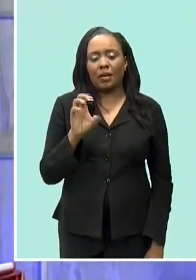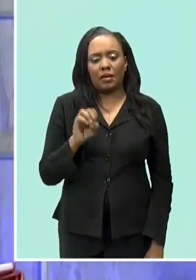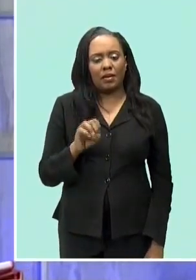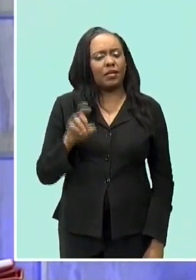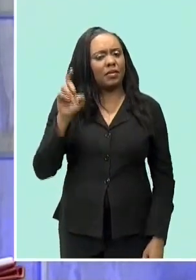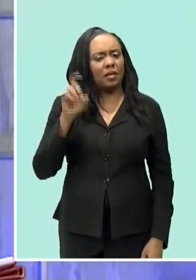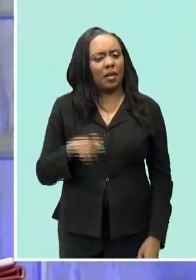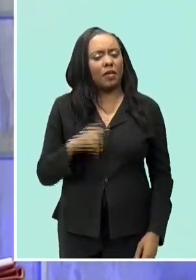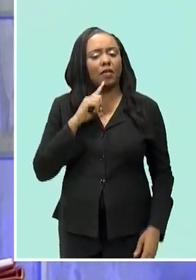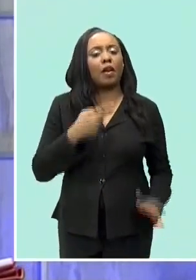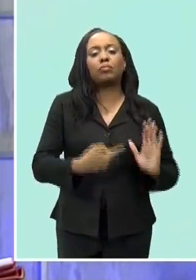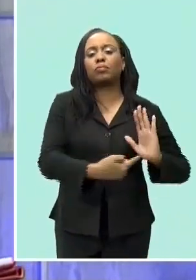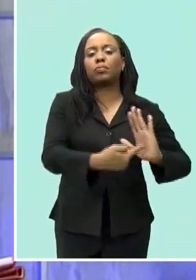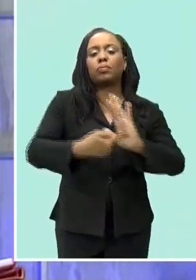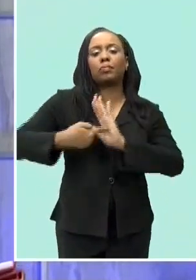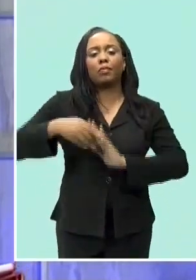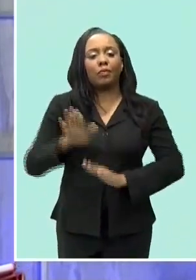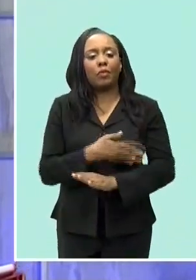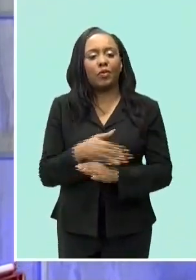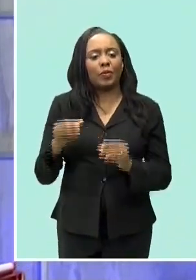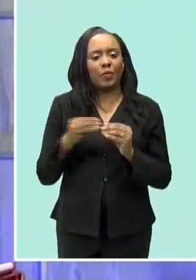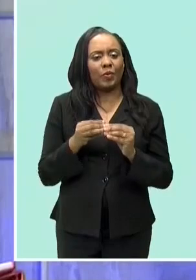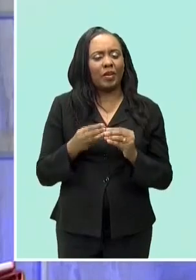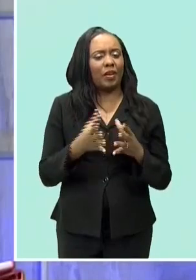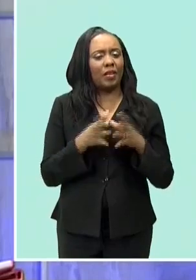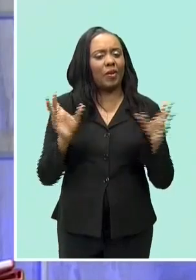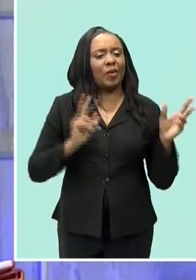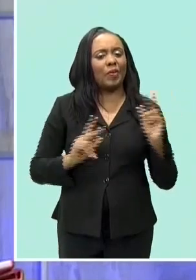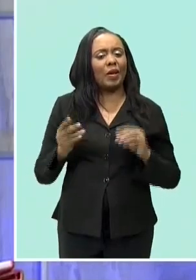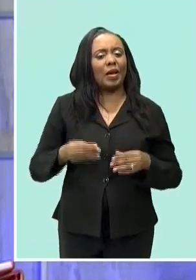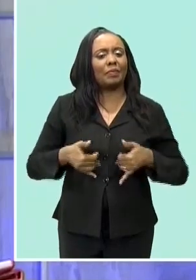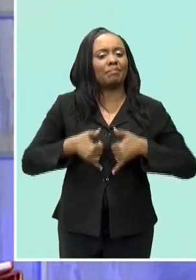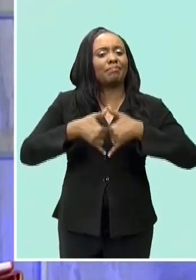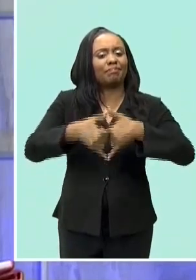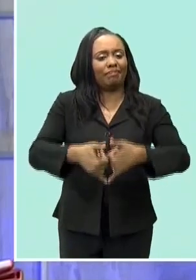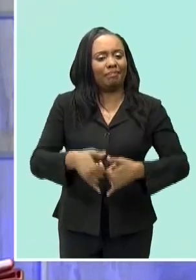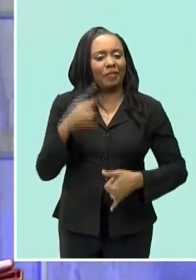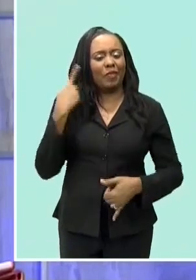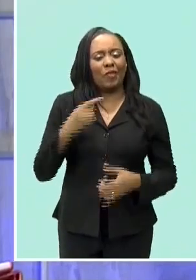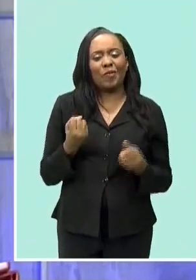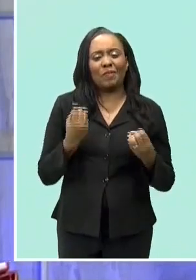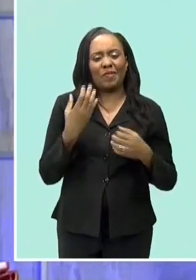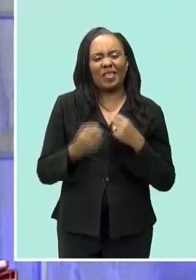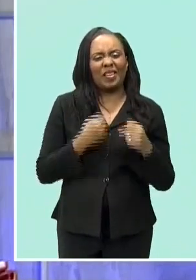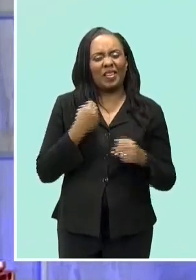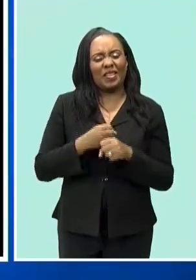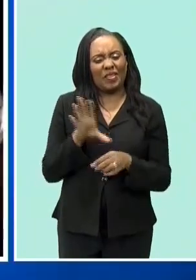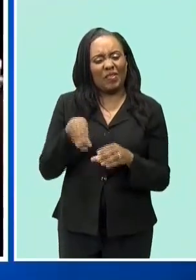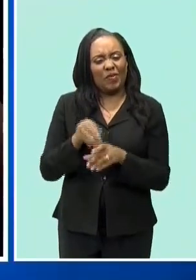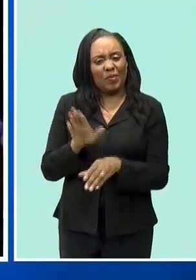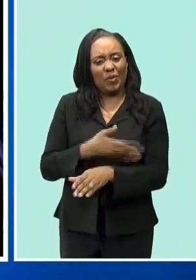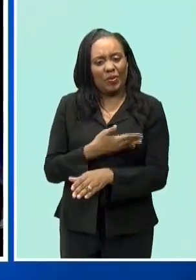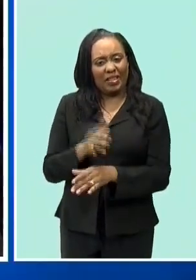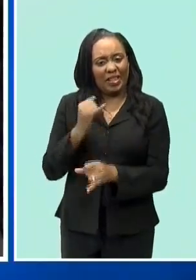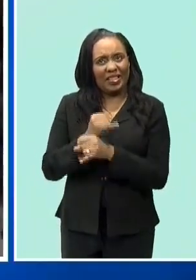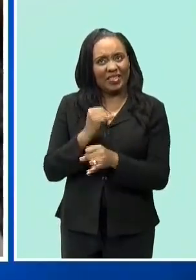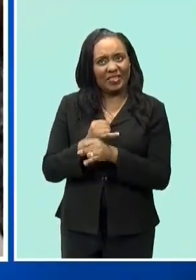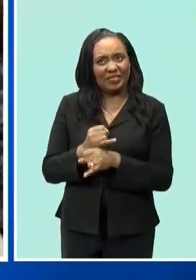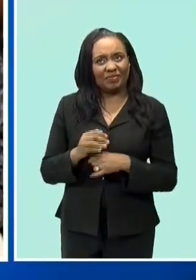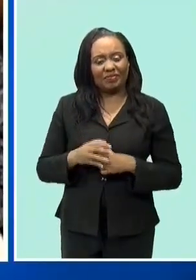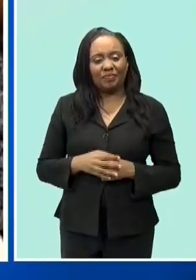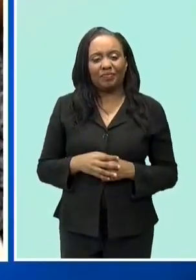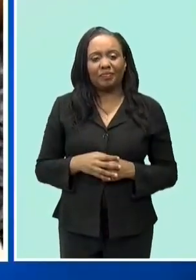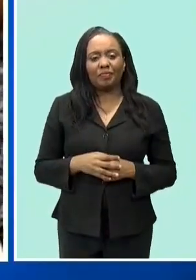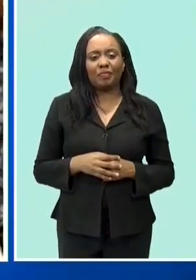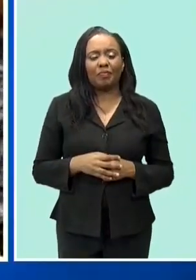have been recognized for their contributions over the years. We have a report from Marpin TV. Music made 30